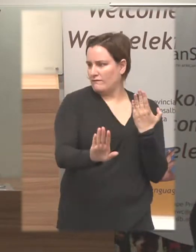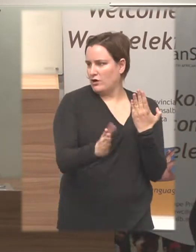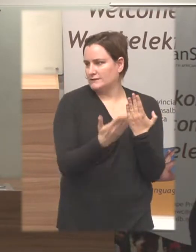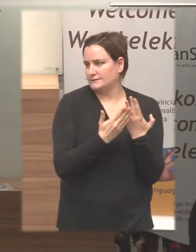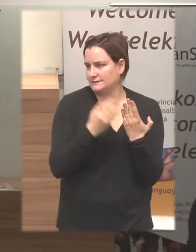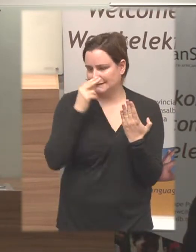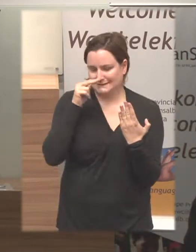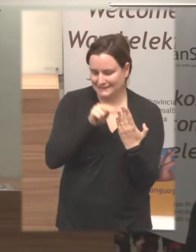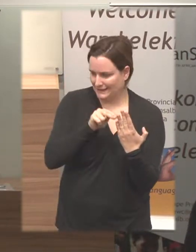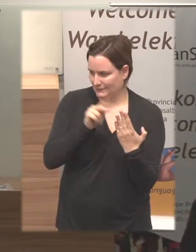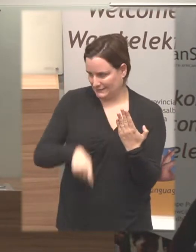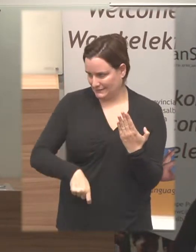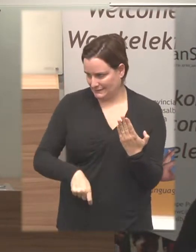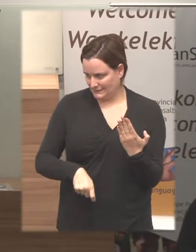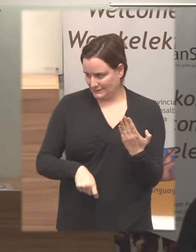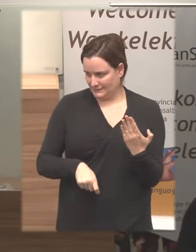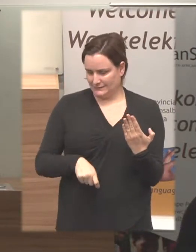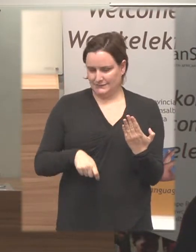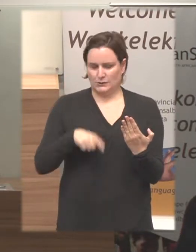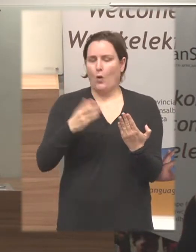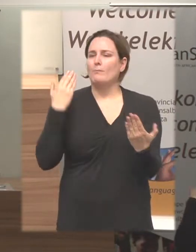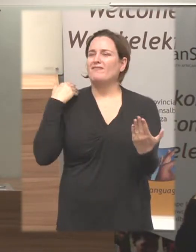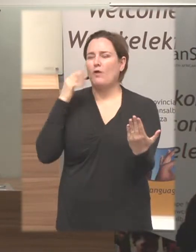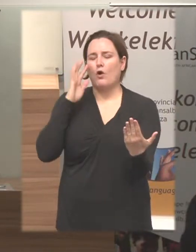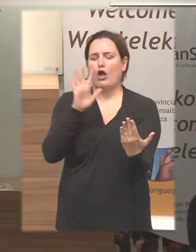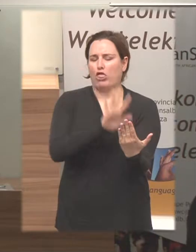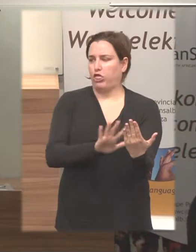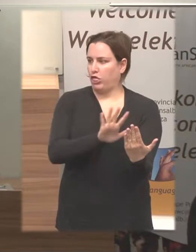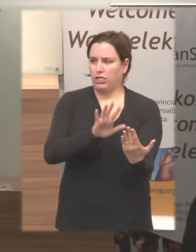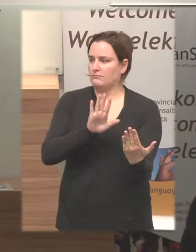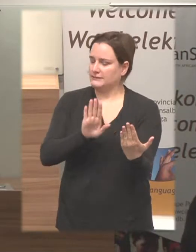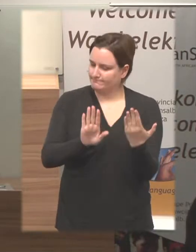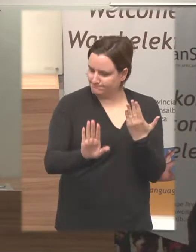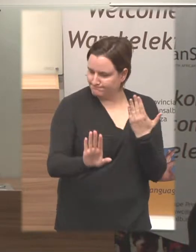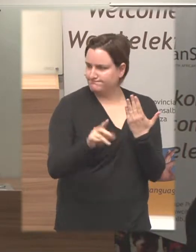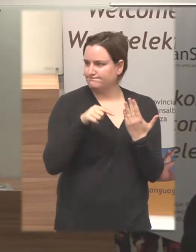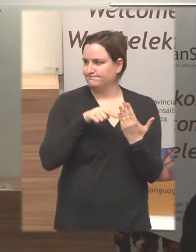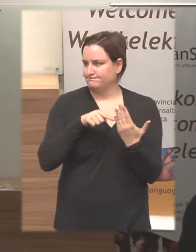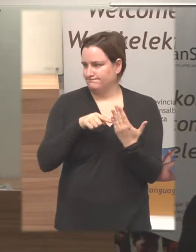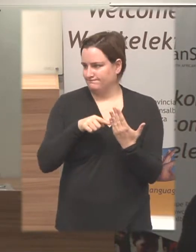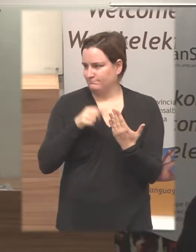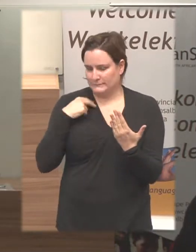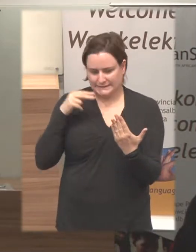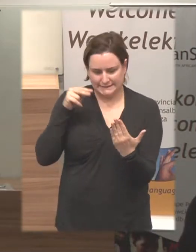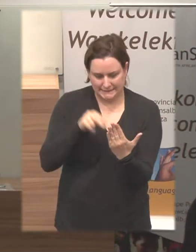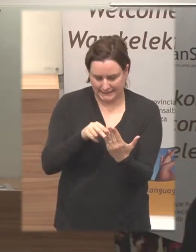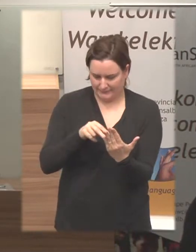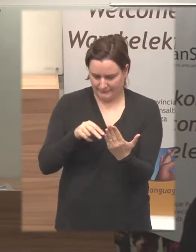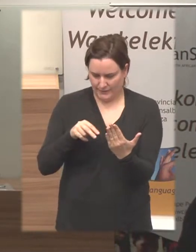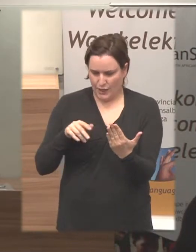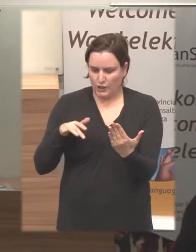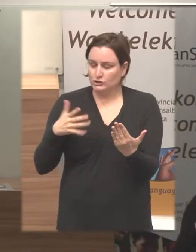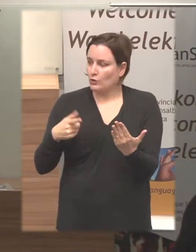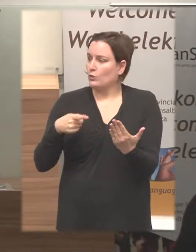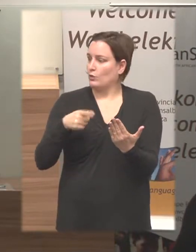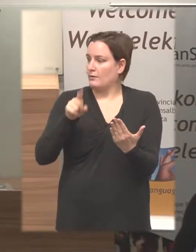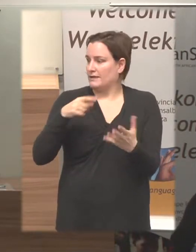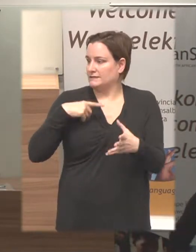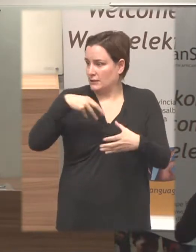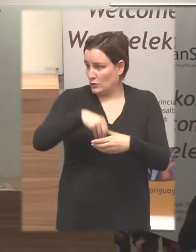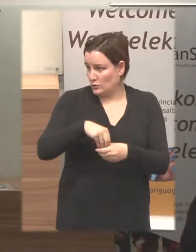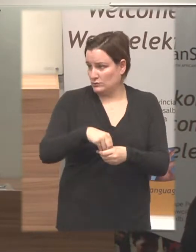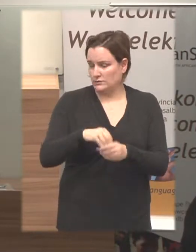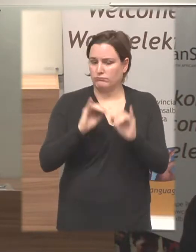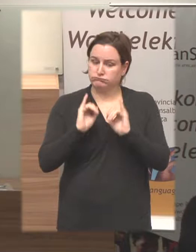such invisibility or distorted visibility in light of a large stock of ideas that must necessarily include the